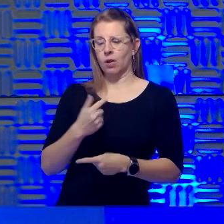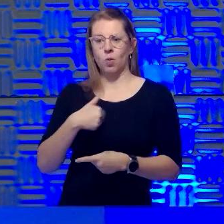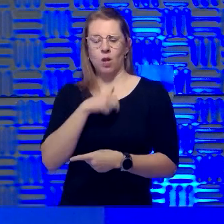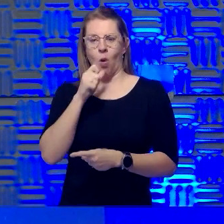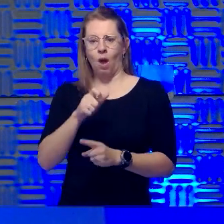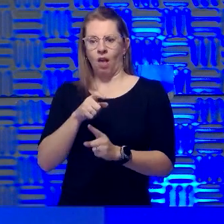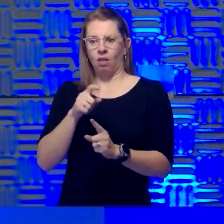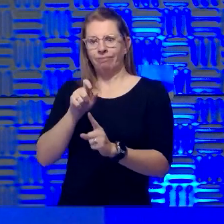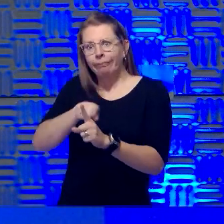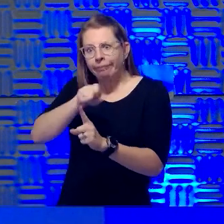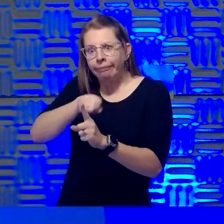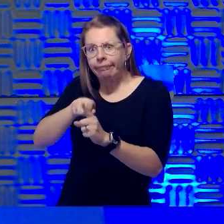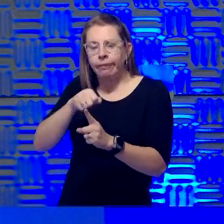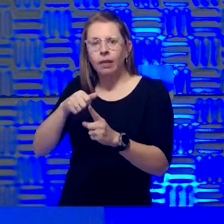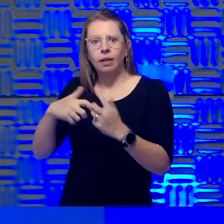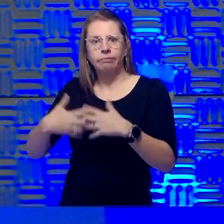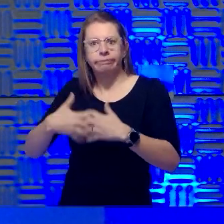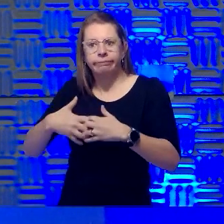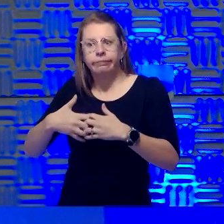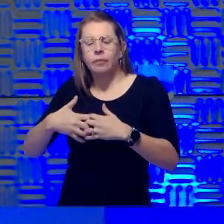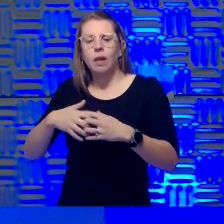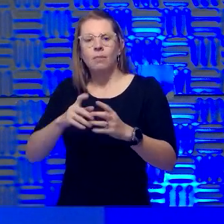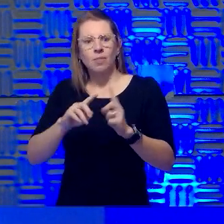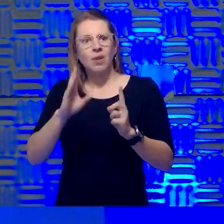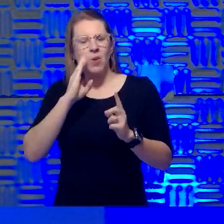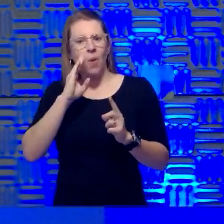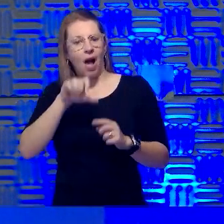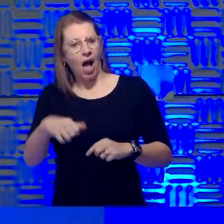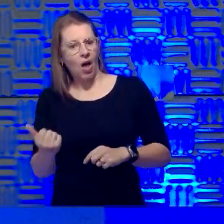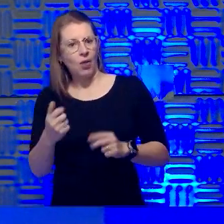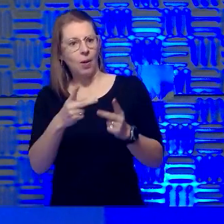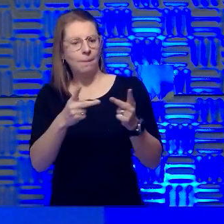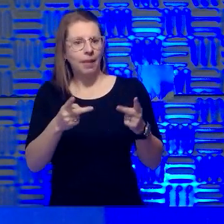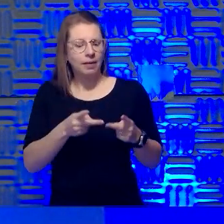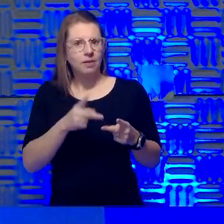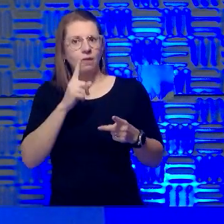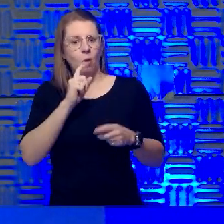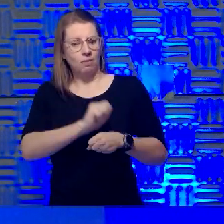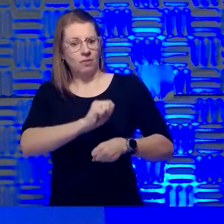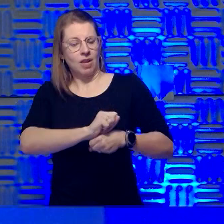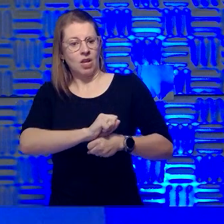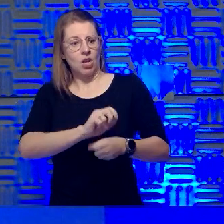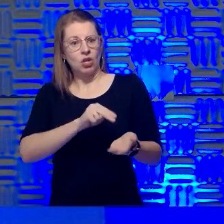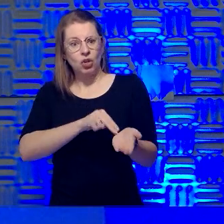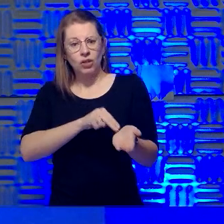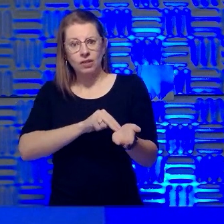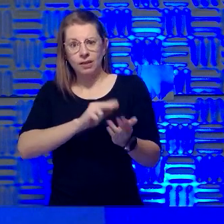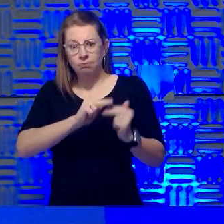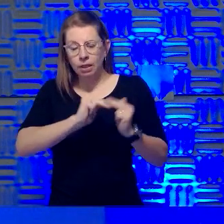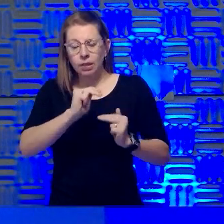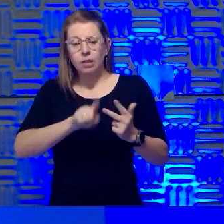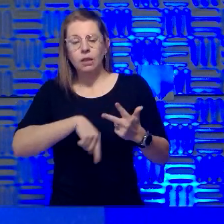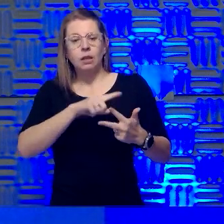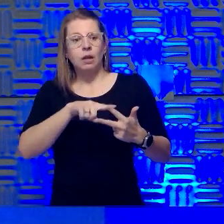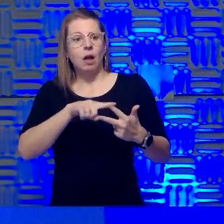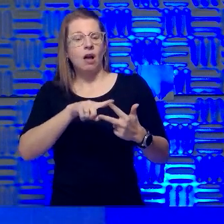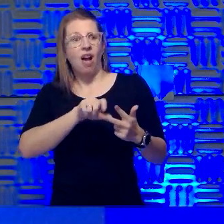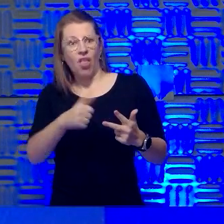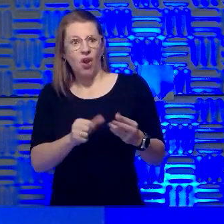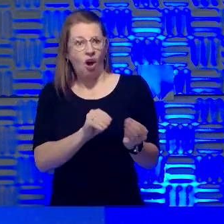on them. We know that other places of employment, such as nursing facilities, other office buildings, we've heard